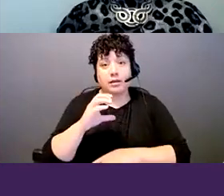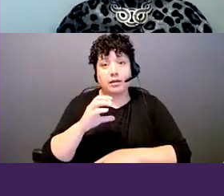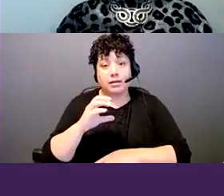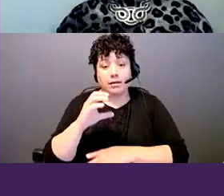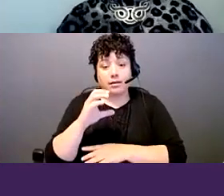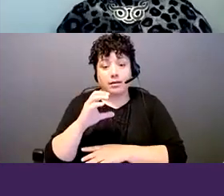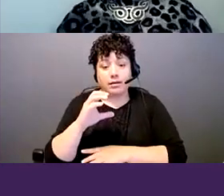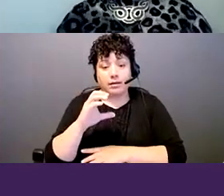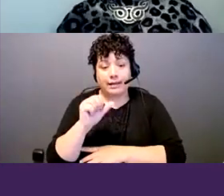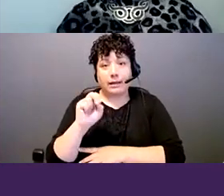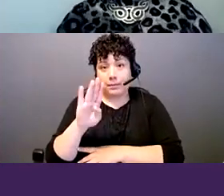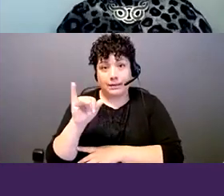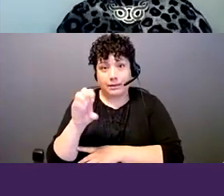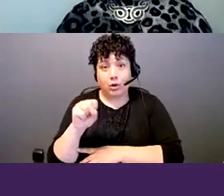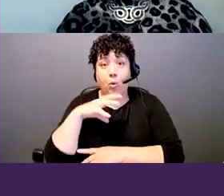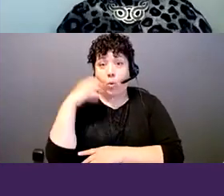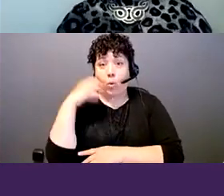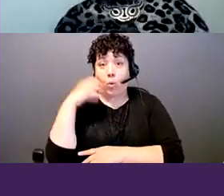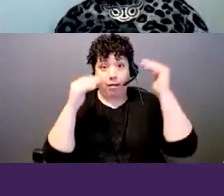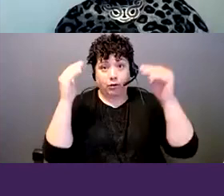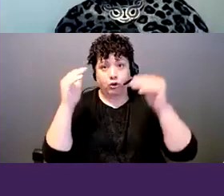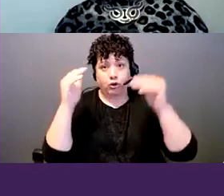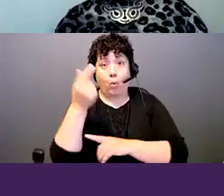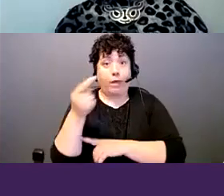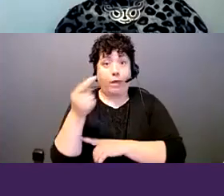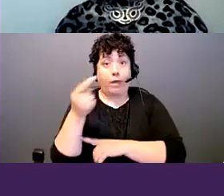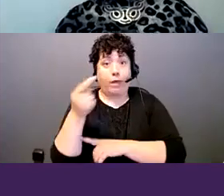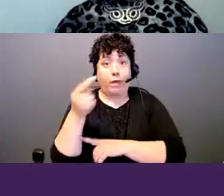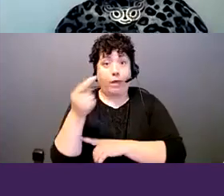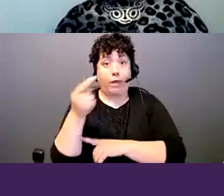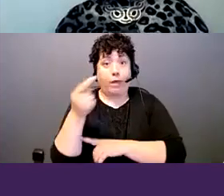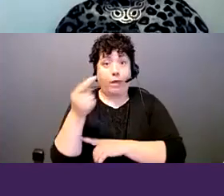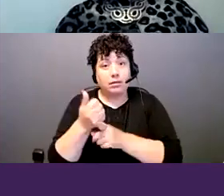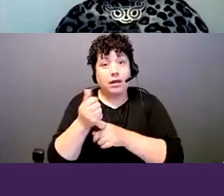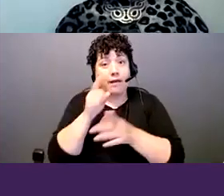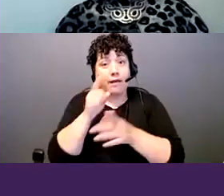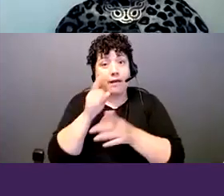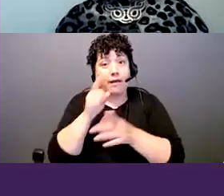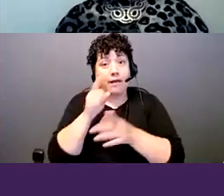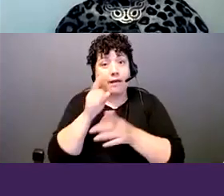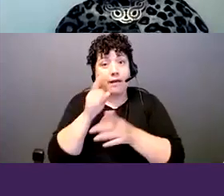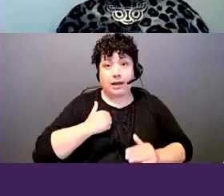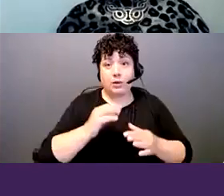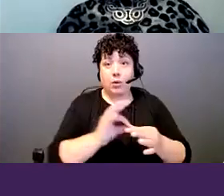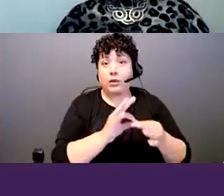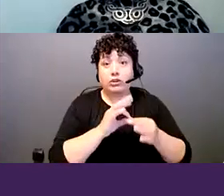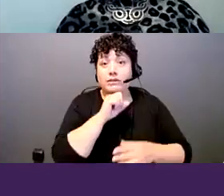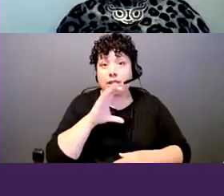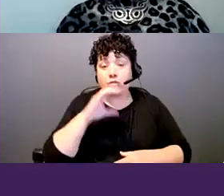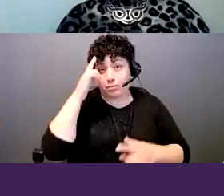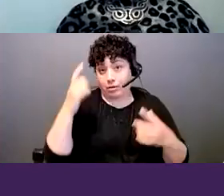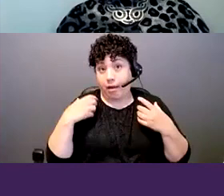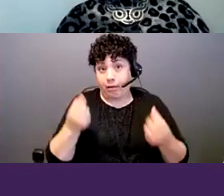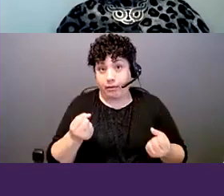Facts. She's also a co-investigator with the Canadian Coalition for Seniors Mental Health.